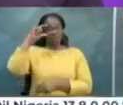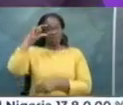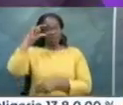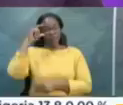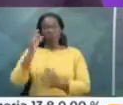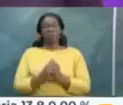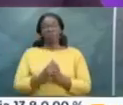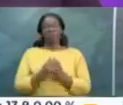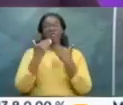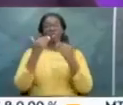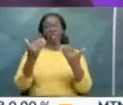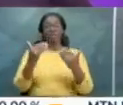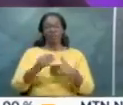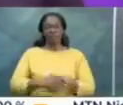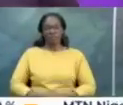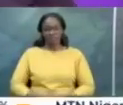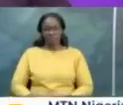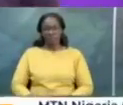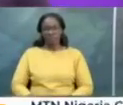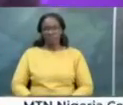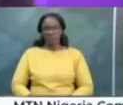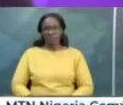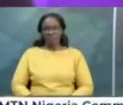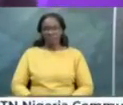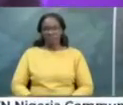Winnie Adoyo. Thank you. See you next time.